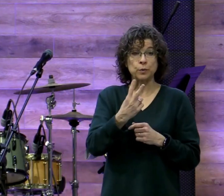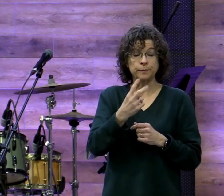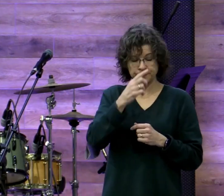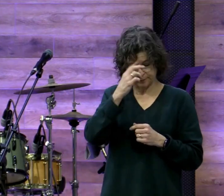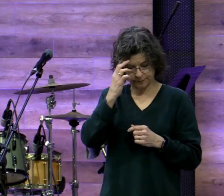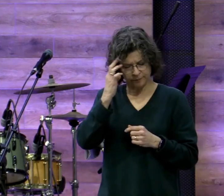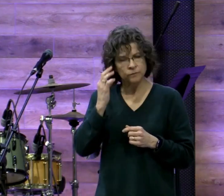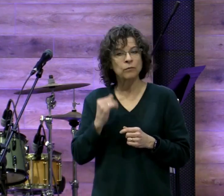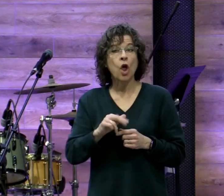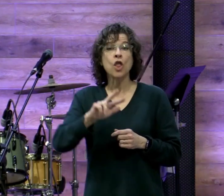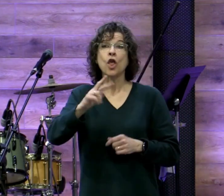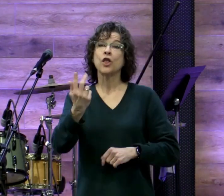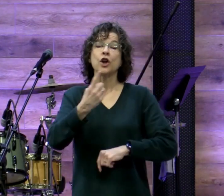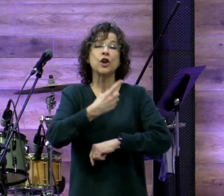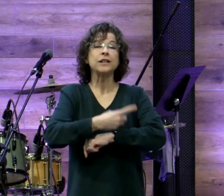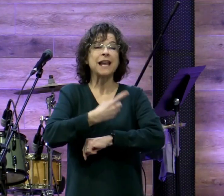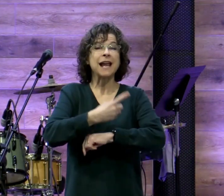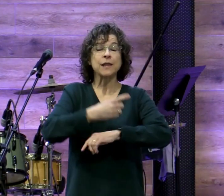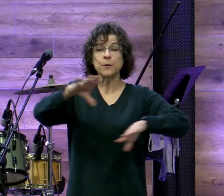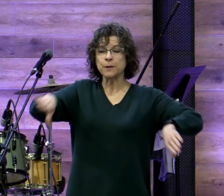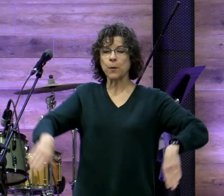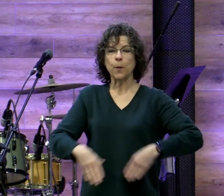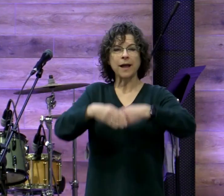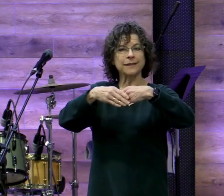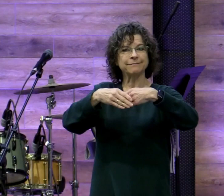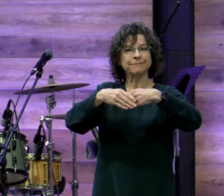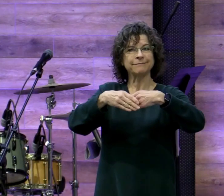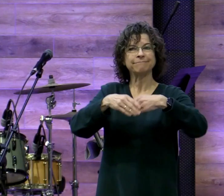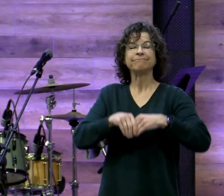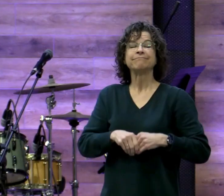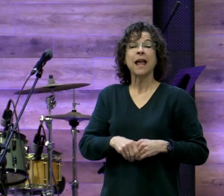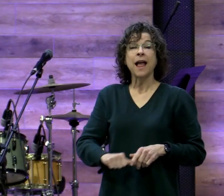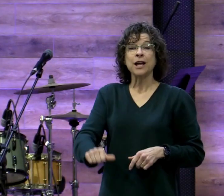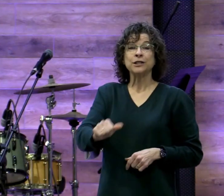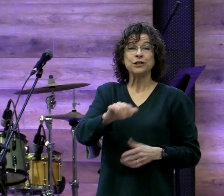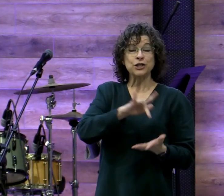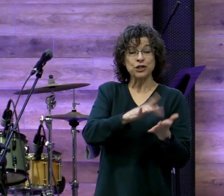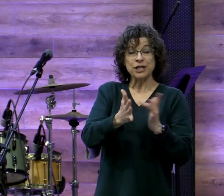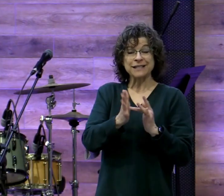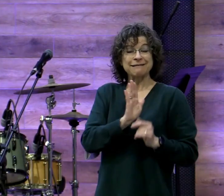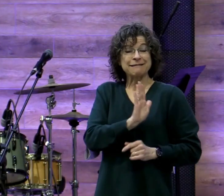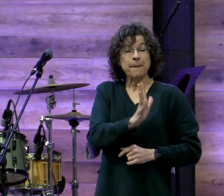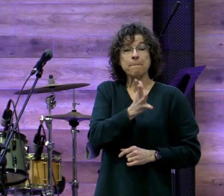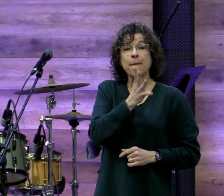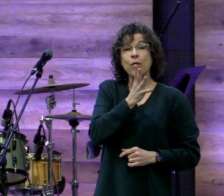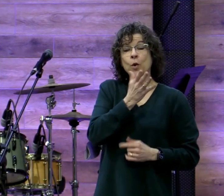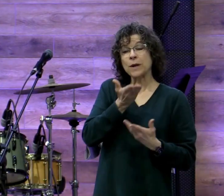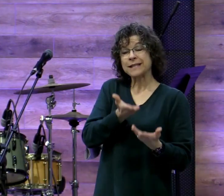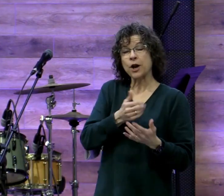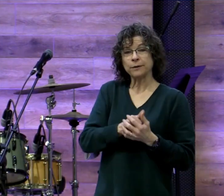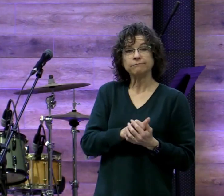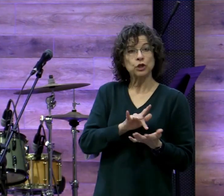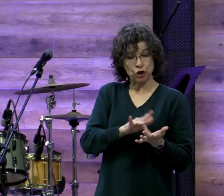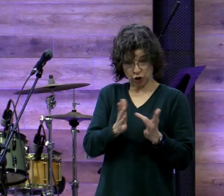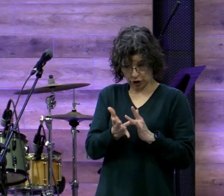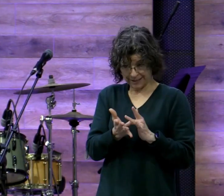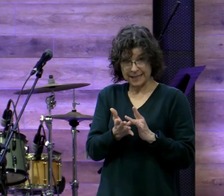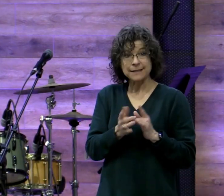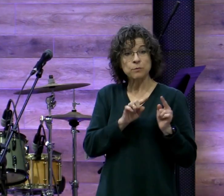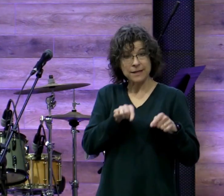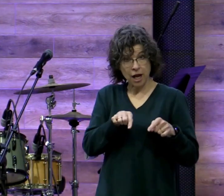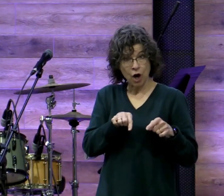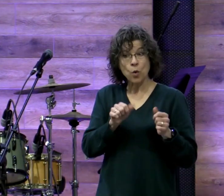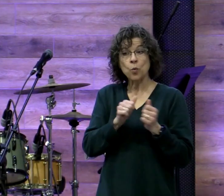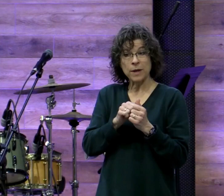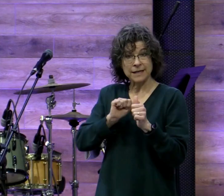third day, there was a wedding at Cana in Galilee, and the mother of Jesus was there. Jesus also was invited to the wedding with